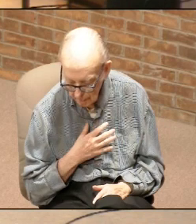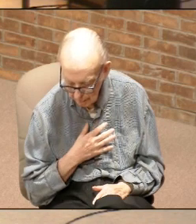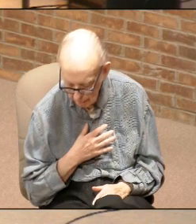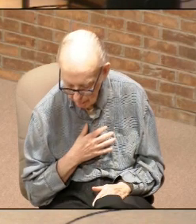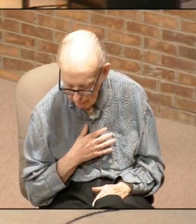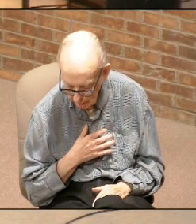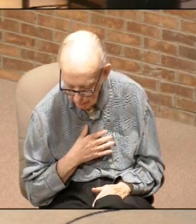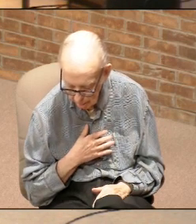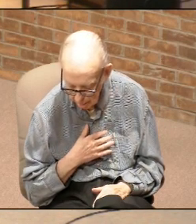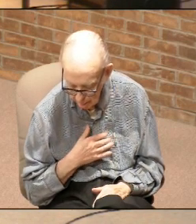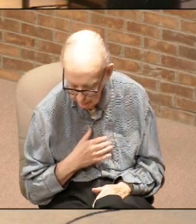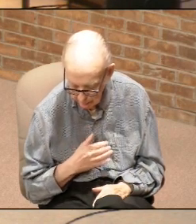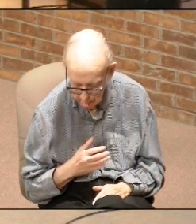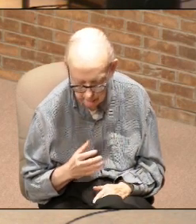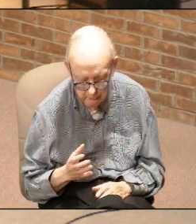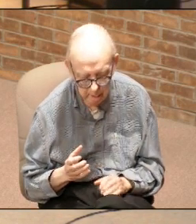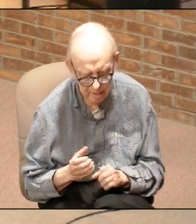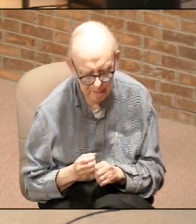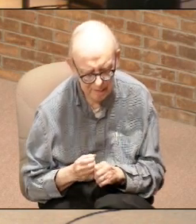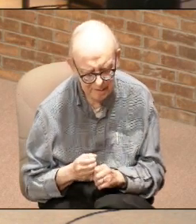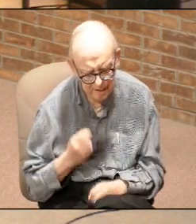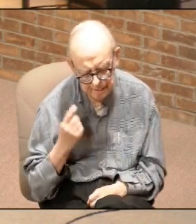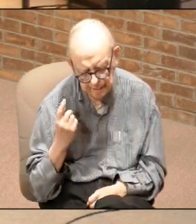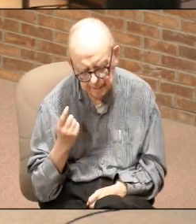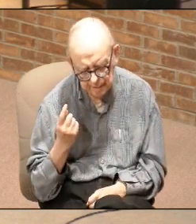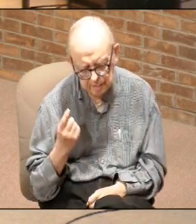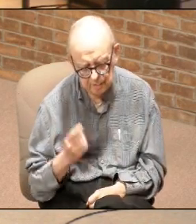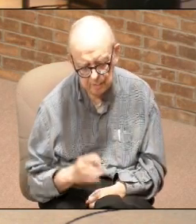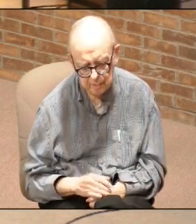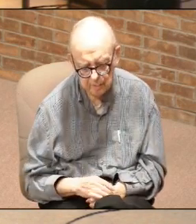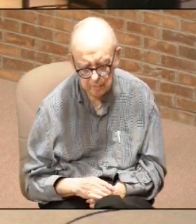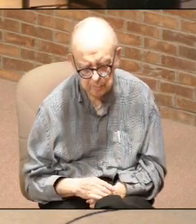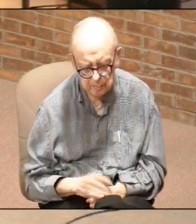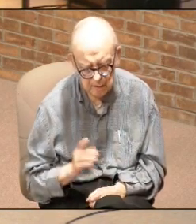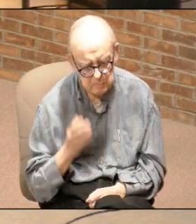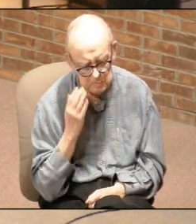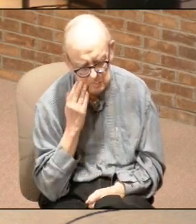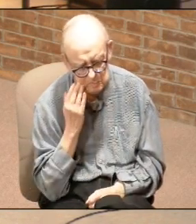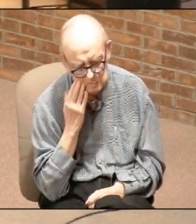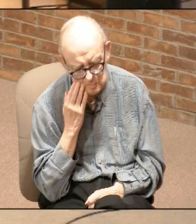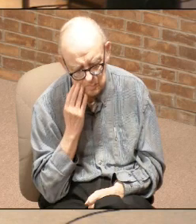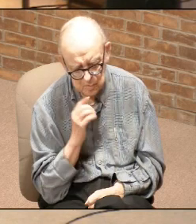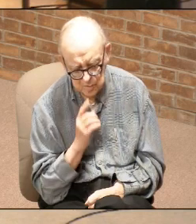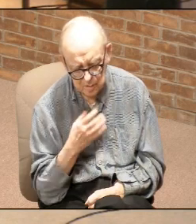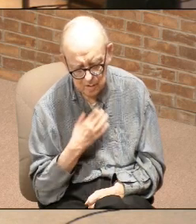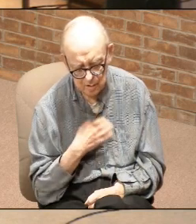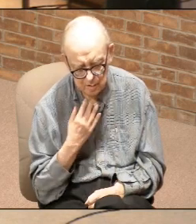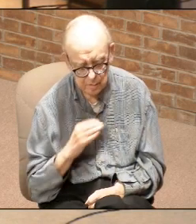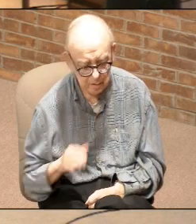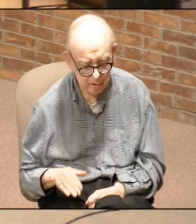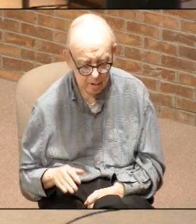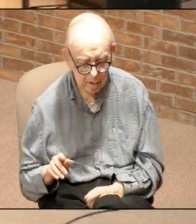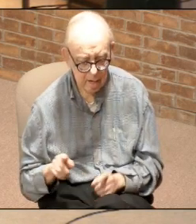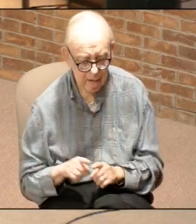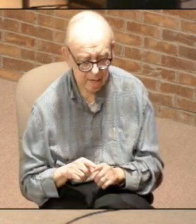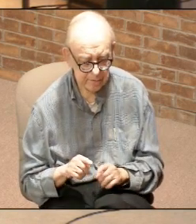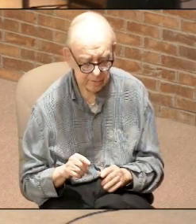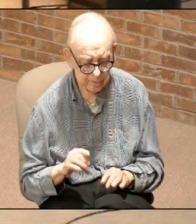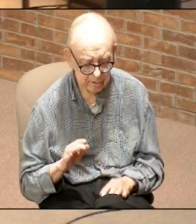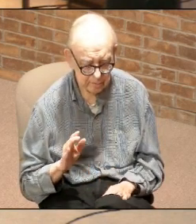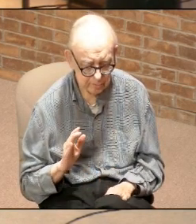i just got to thinking you know it was awesome growing up as a child